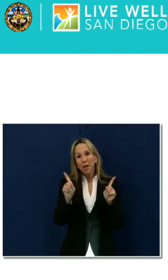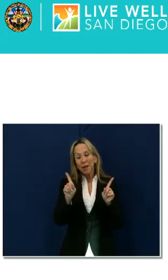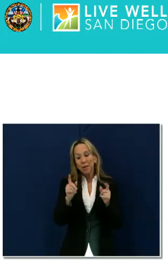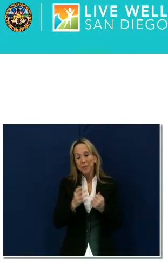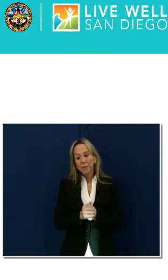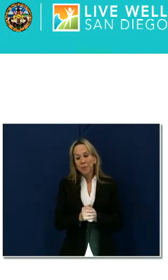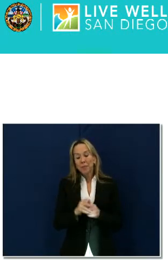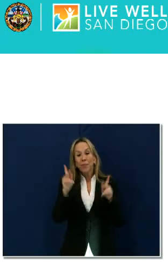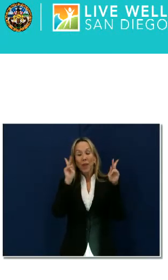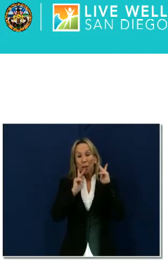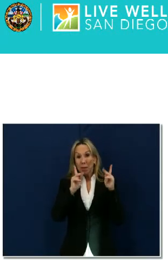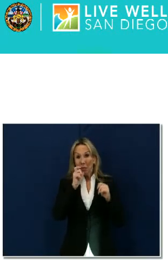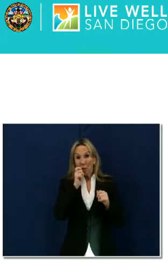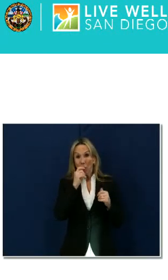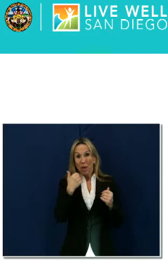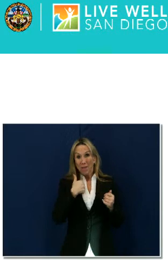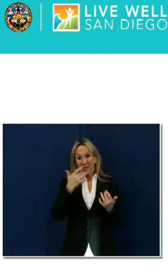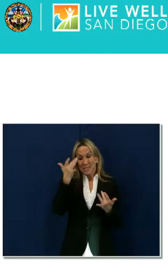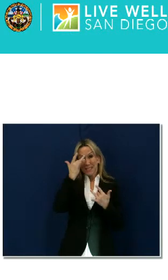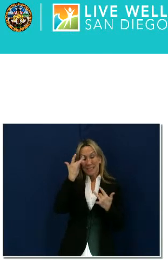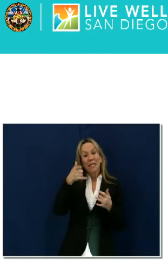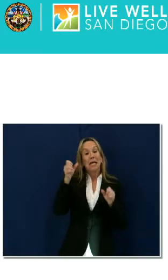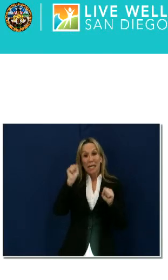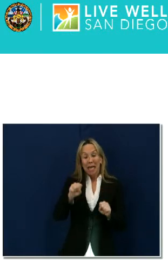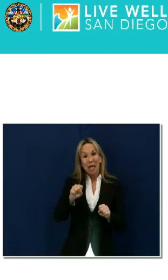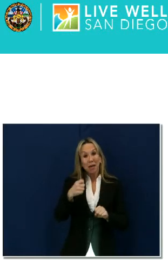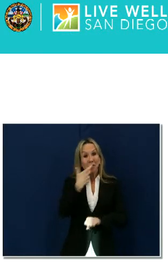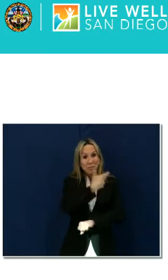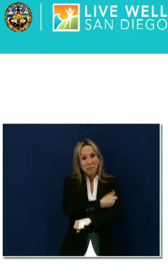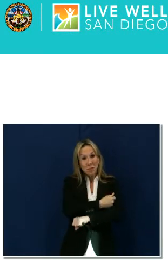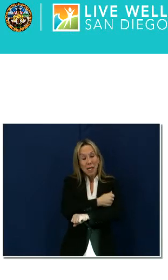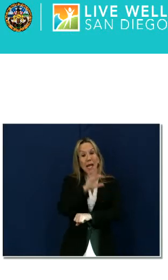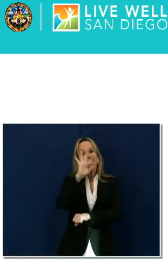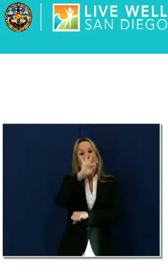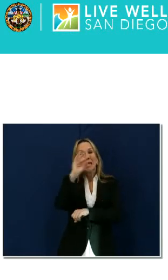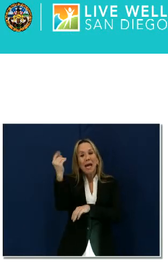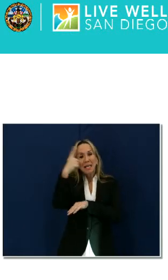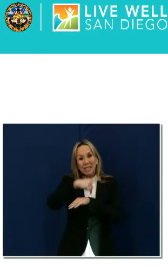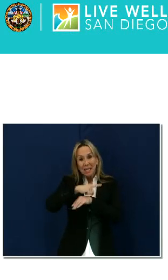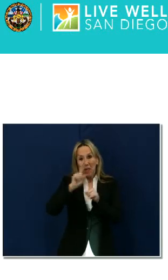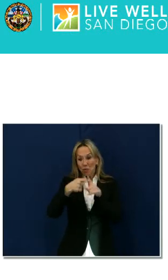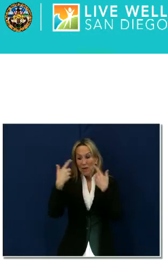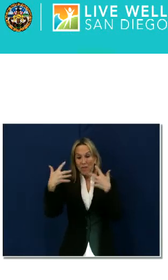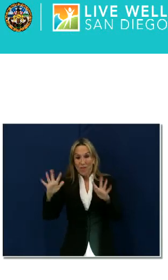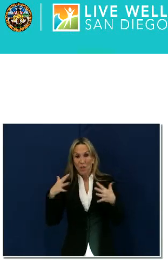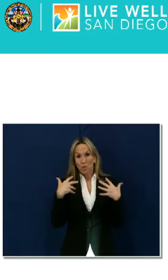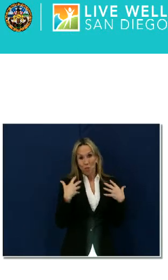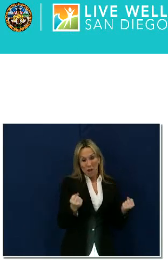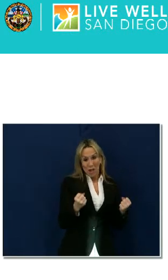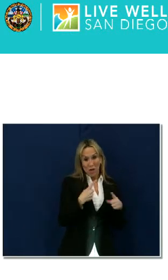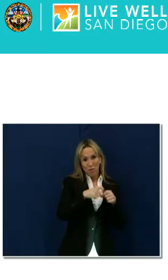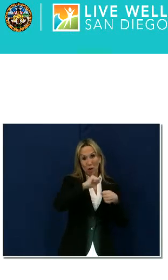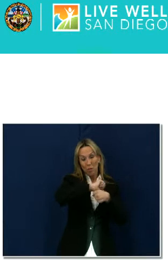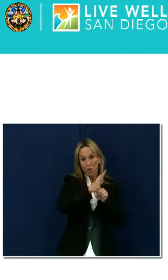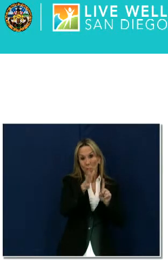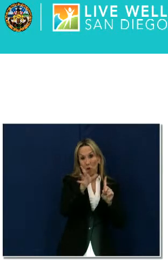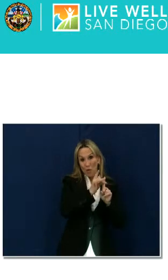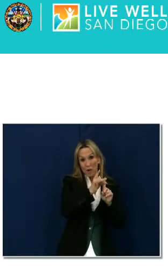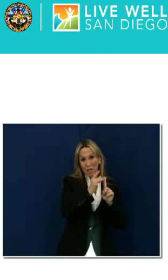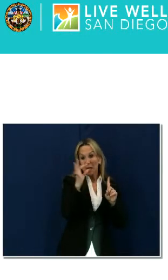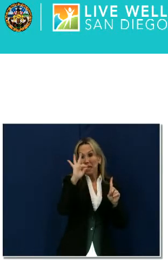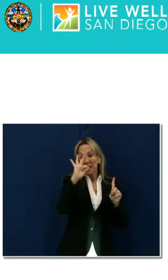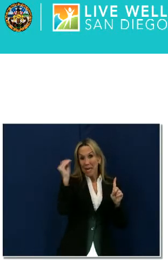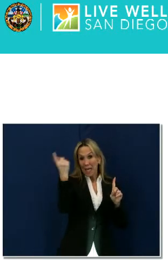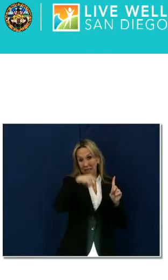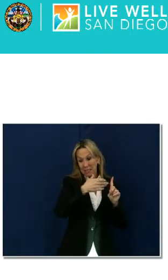are infected can get the vaccination 90 days after their symptoms resolve. But we want all individuals that have